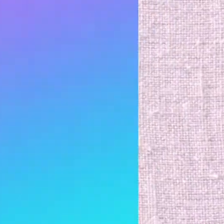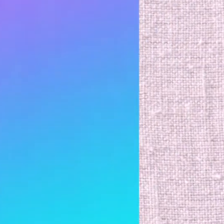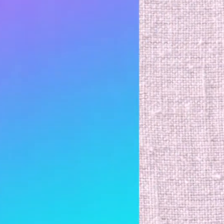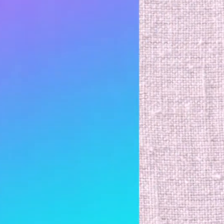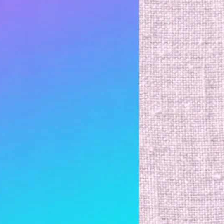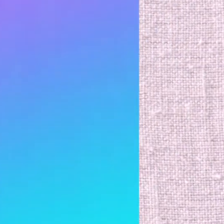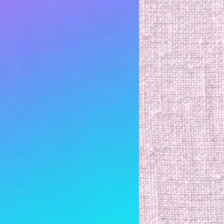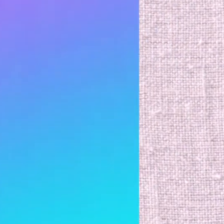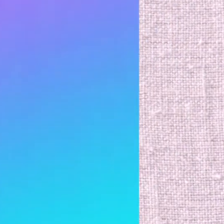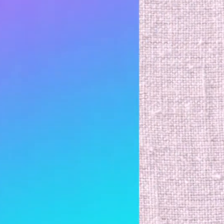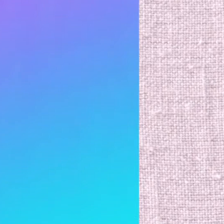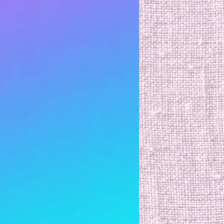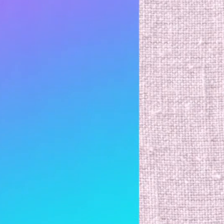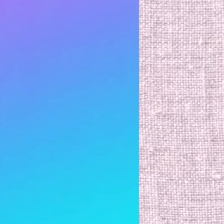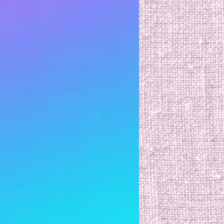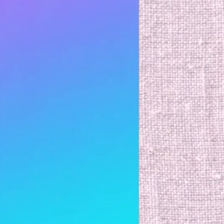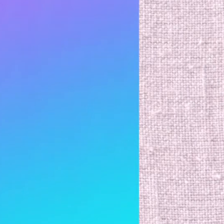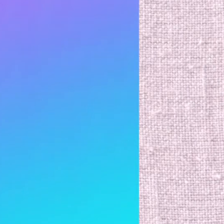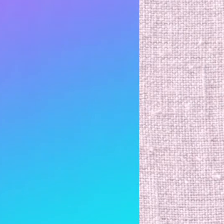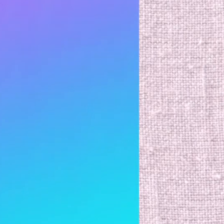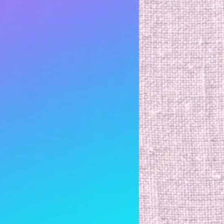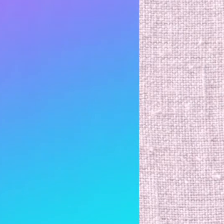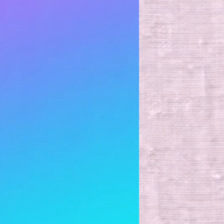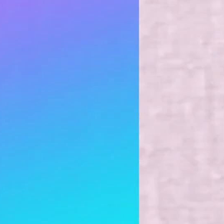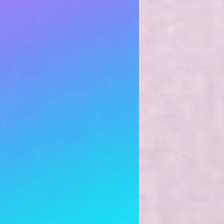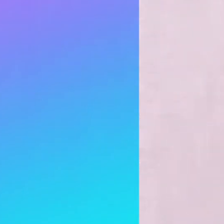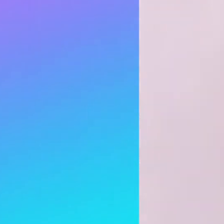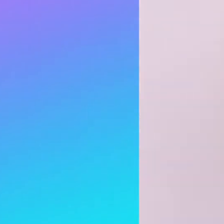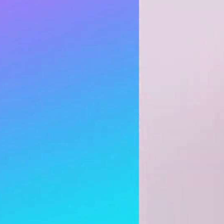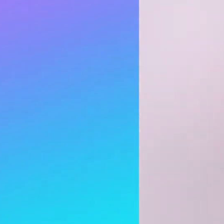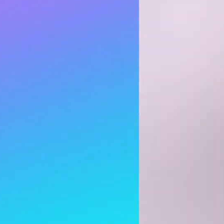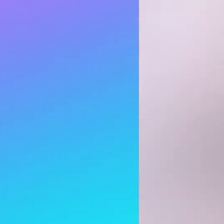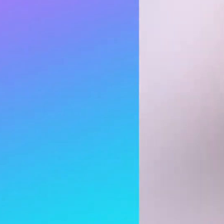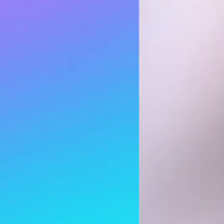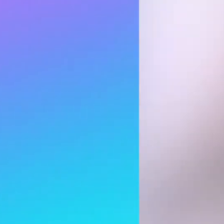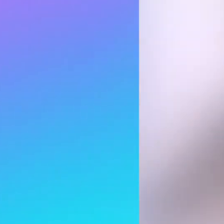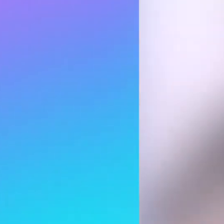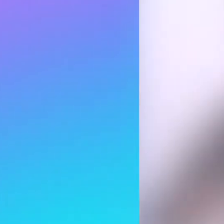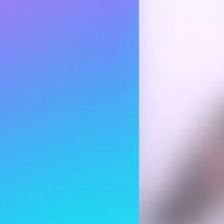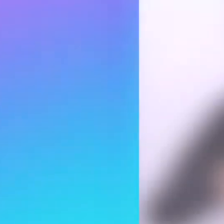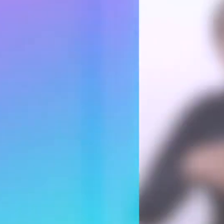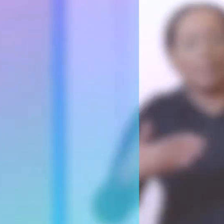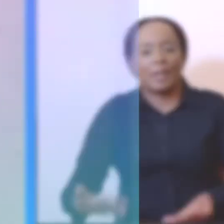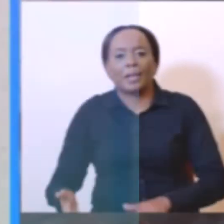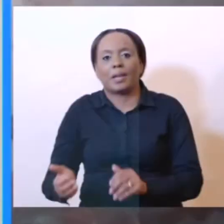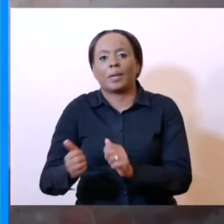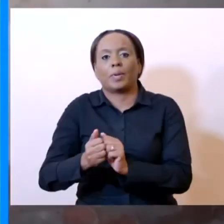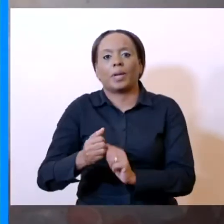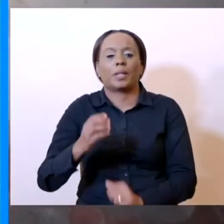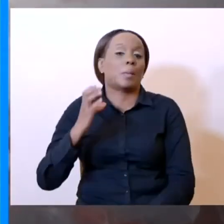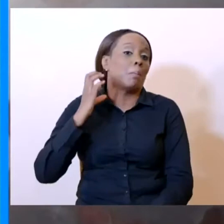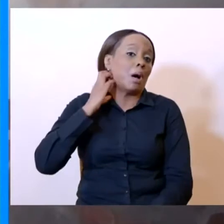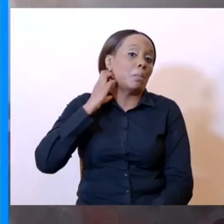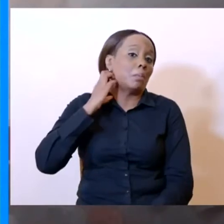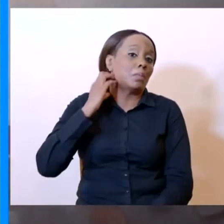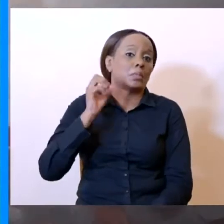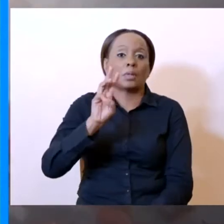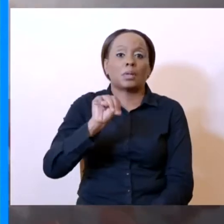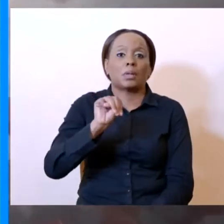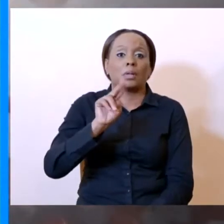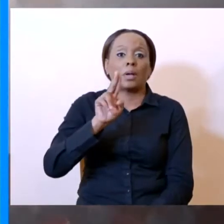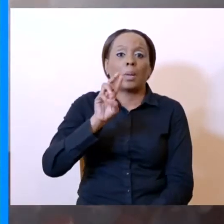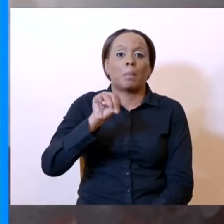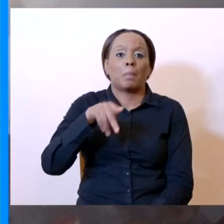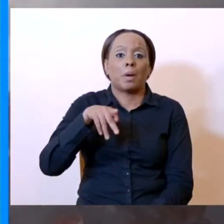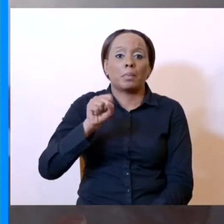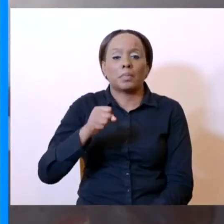the way that perhaps the older generation knew, when children died of mumps and rubella and measles and